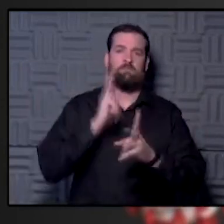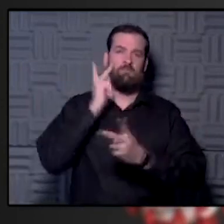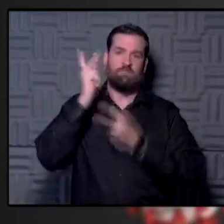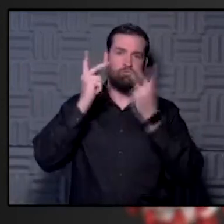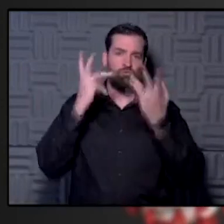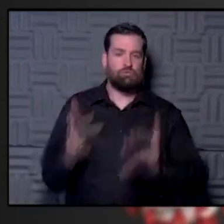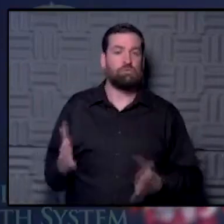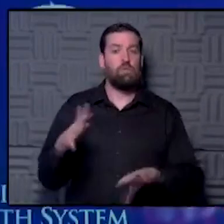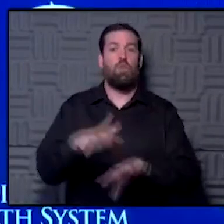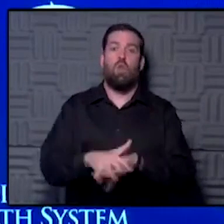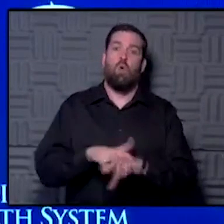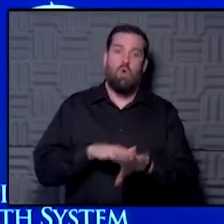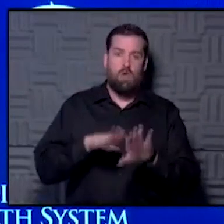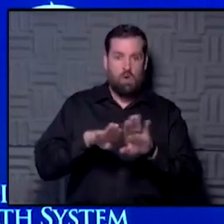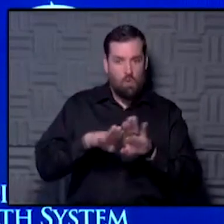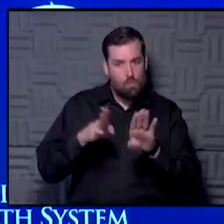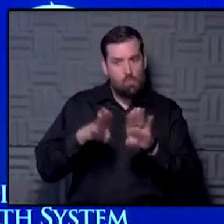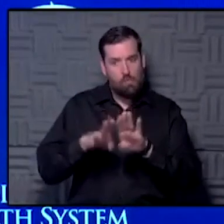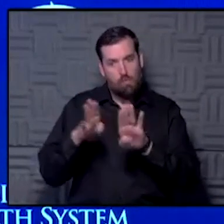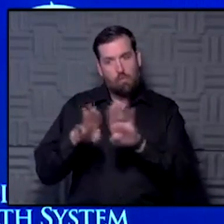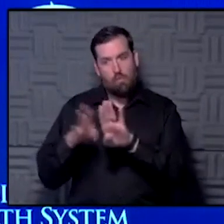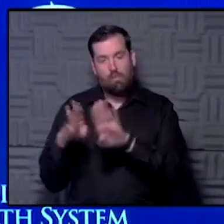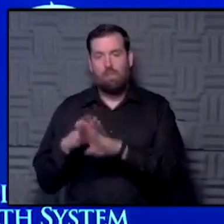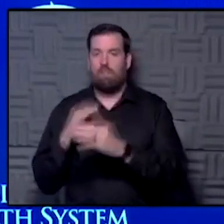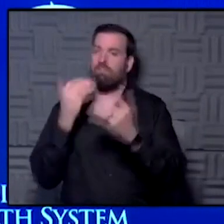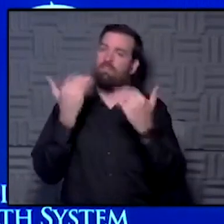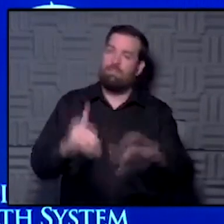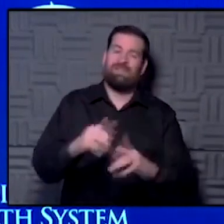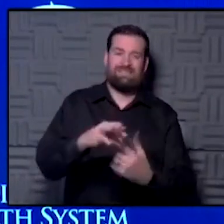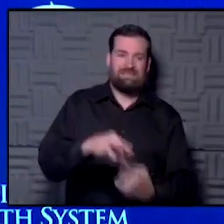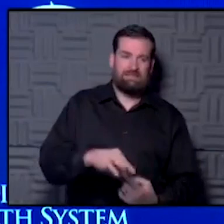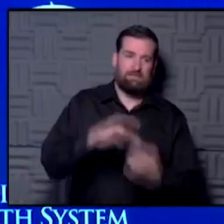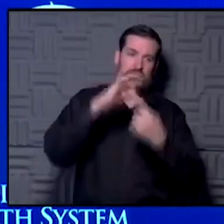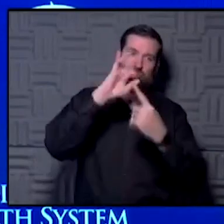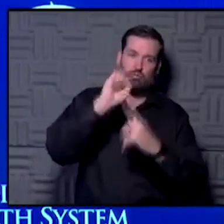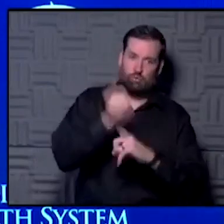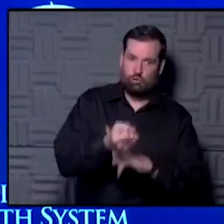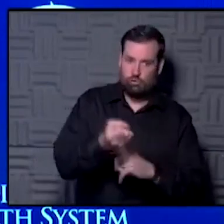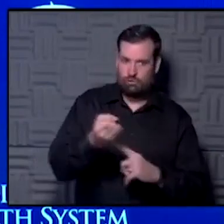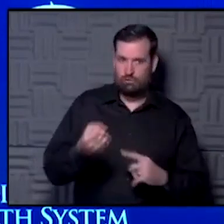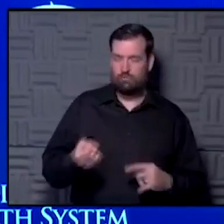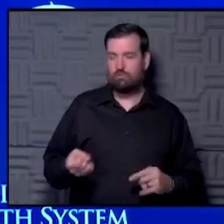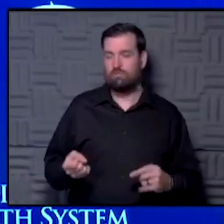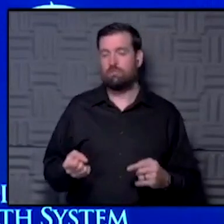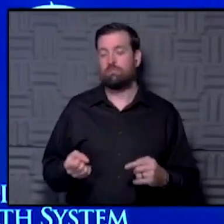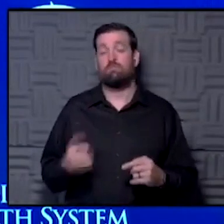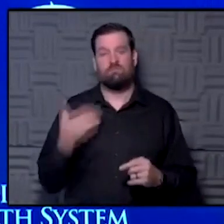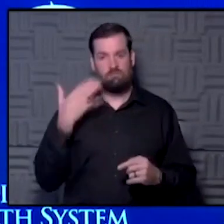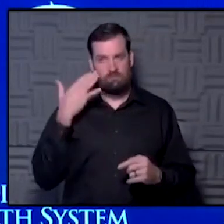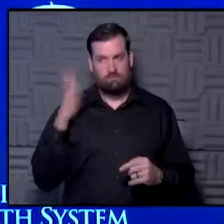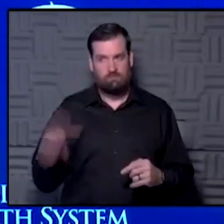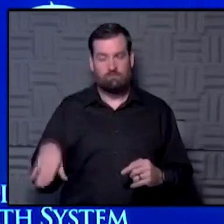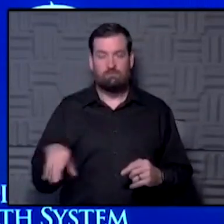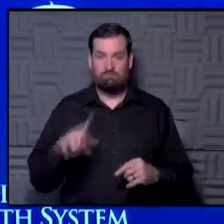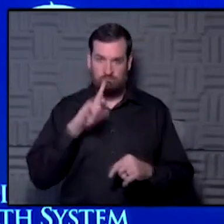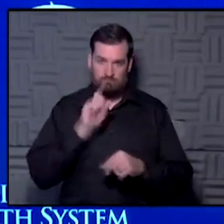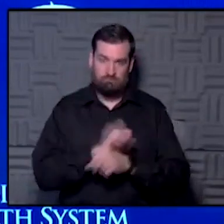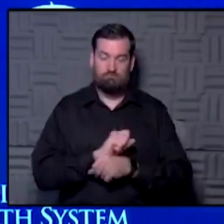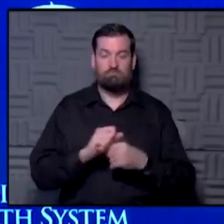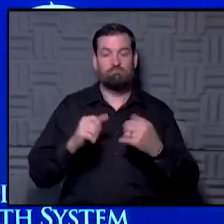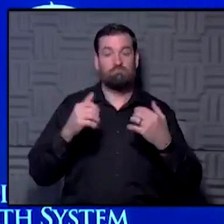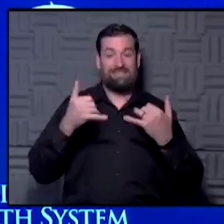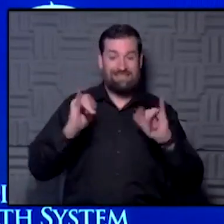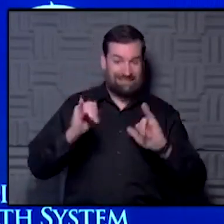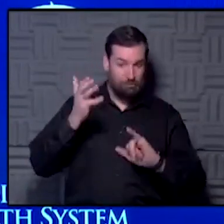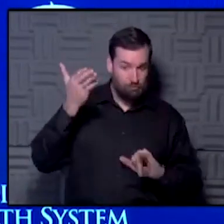slowly reopening on a very limited basis and in very special circumstances. I know that for a fact that it's still in